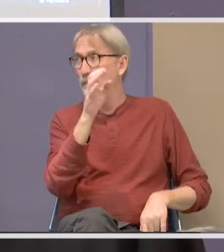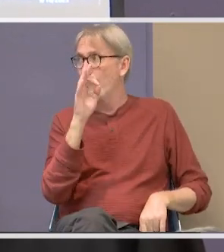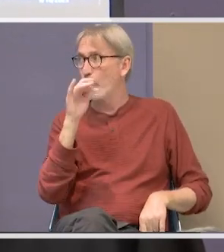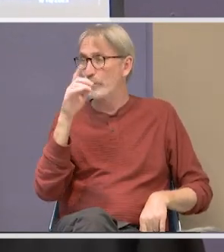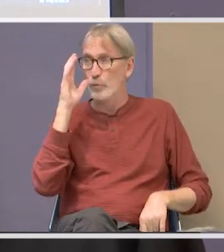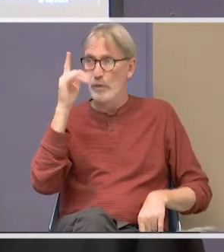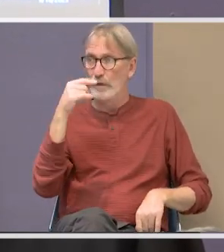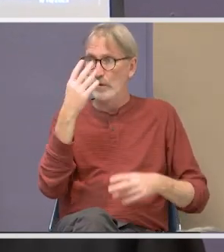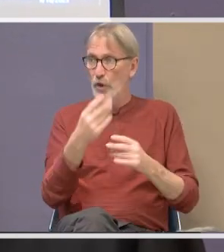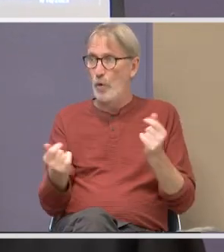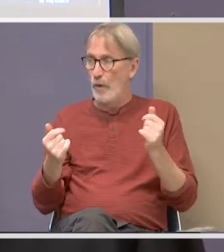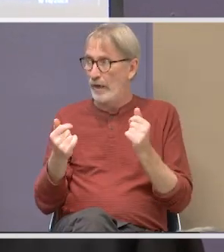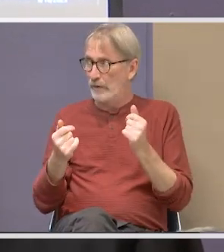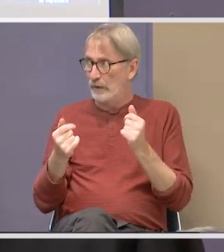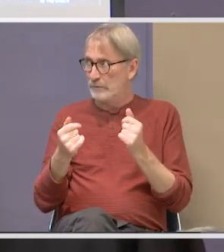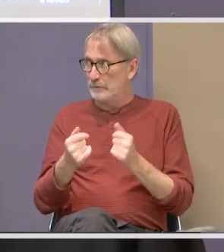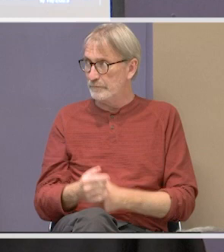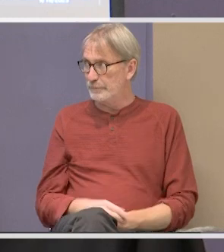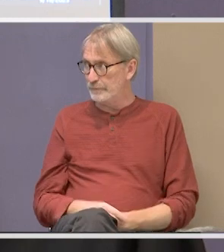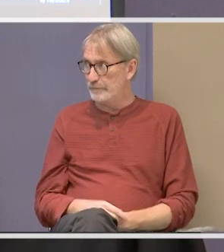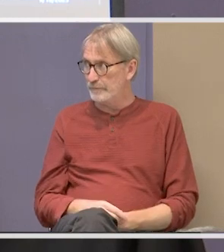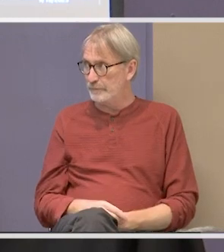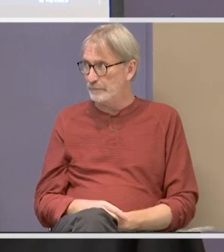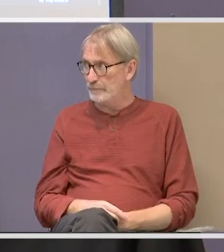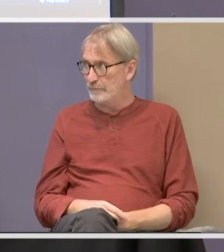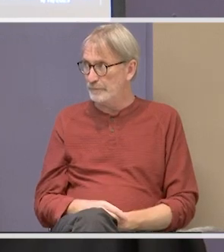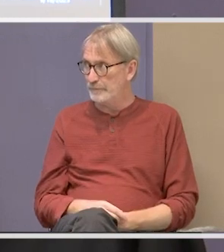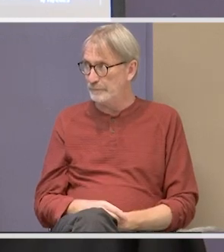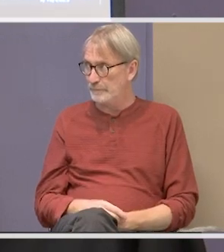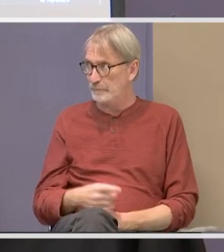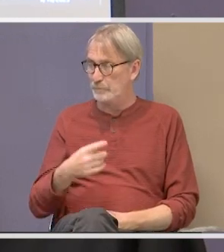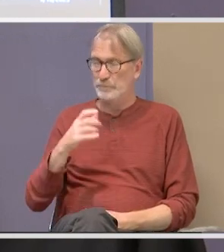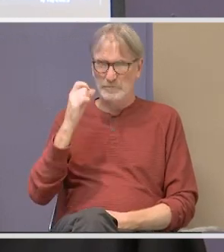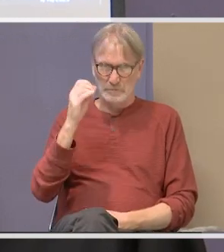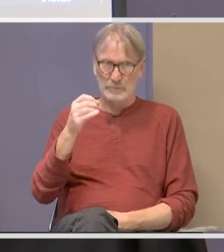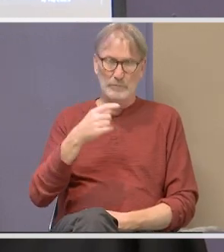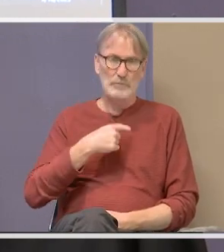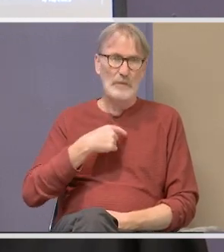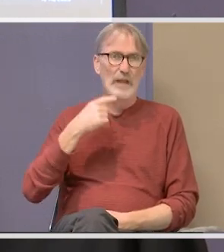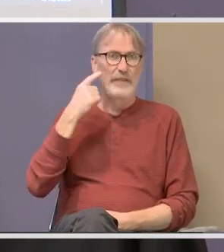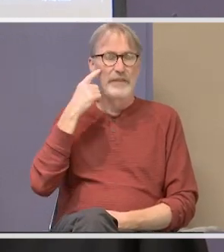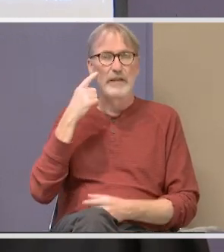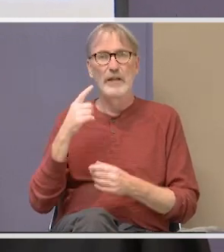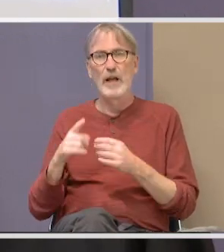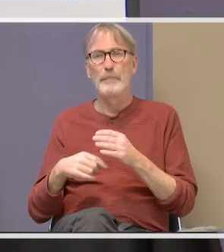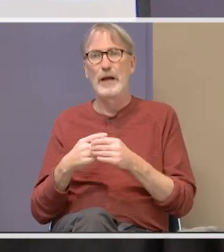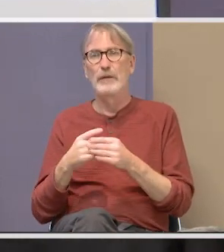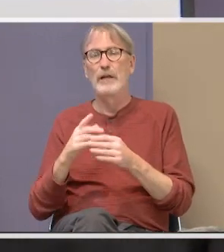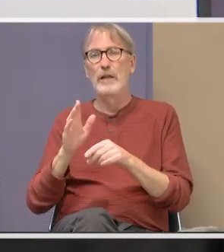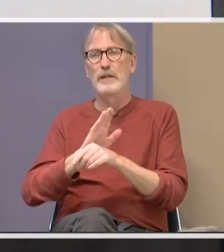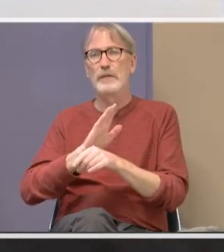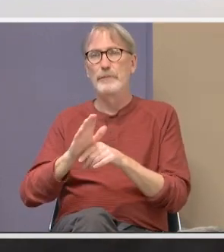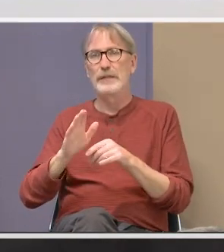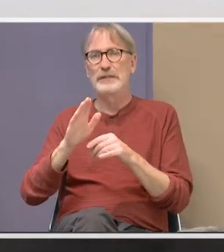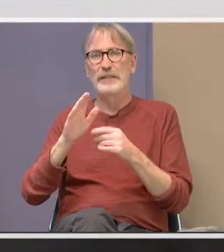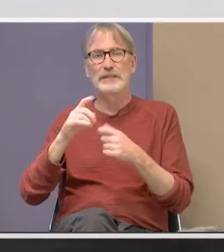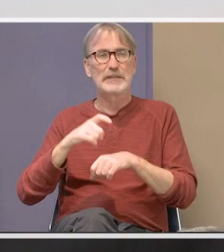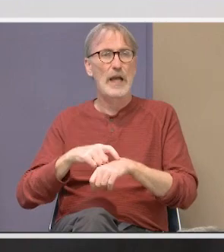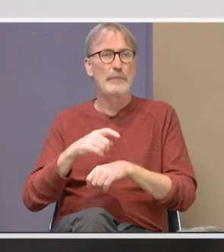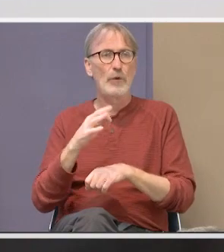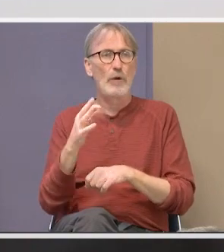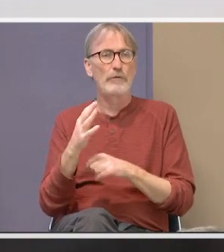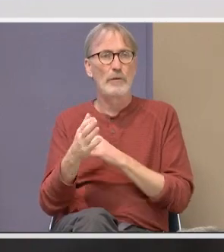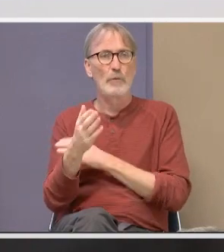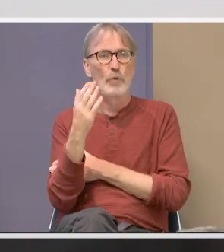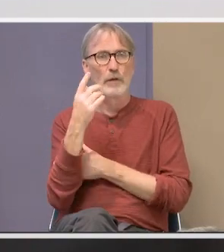Correct. Okay, so I think that the busiest time of morning